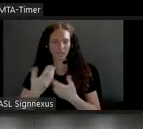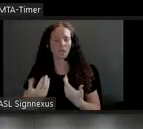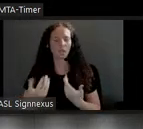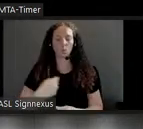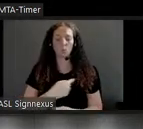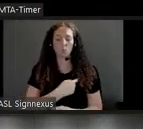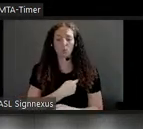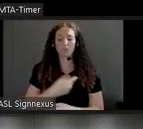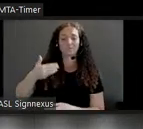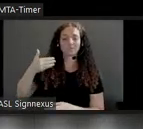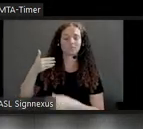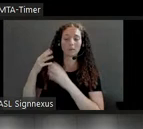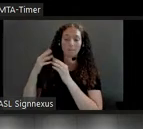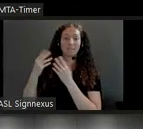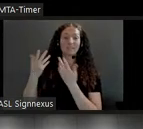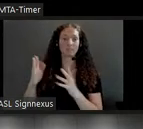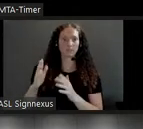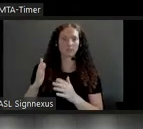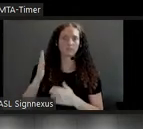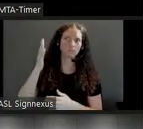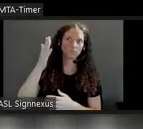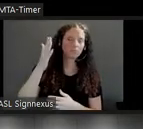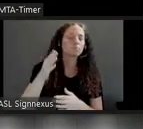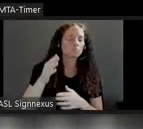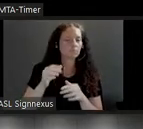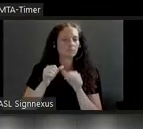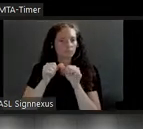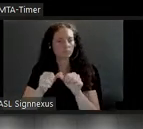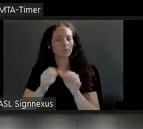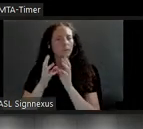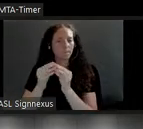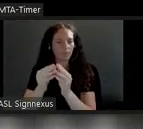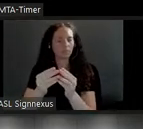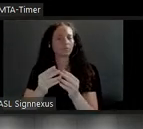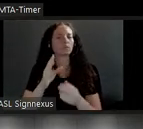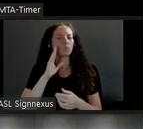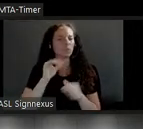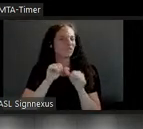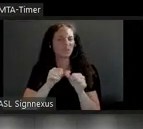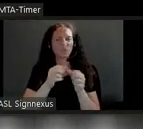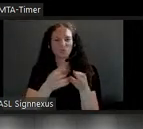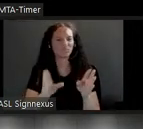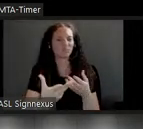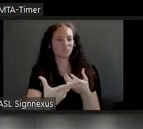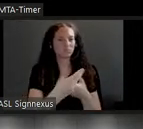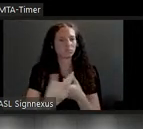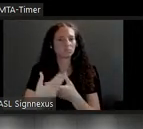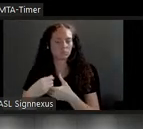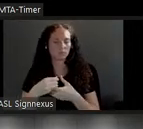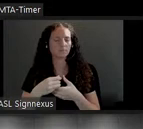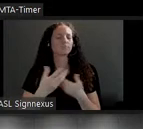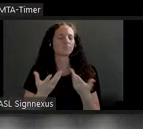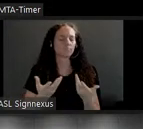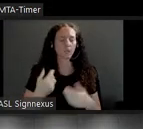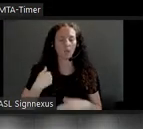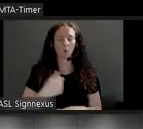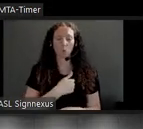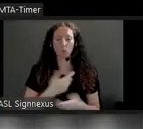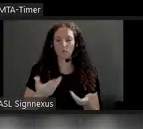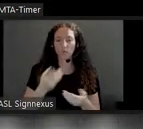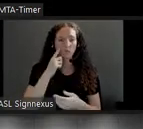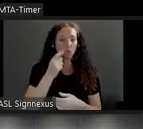having meetings in the future, and we're just going to continue to engage with the public. And, you know, we're here for any questions or concerns that you have.